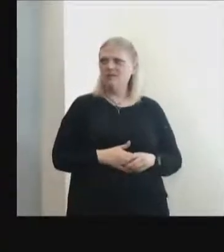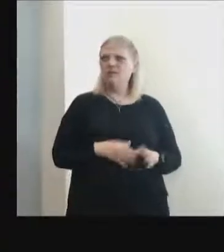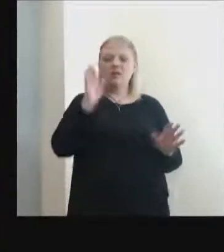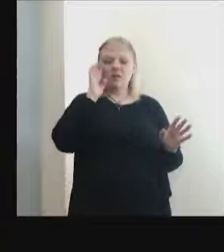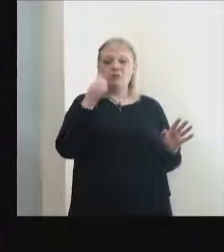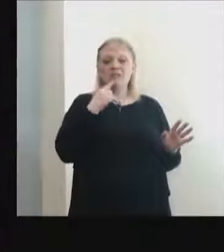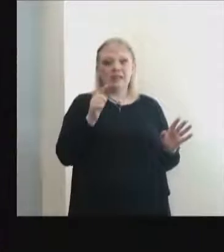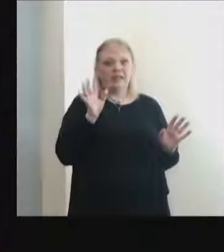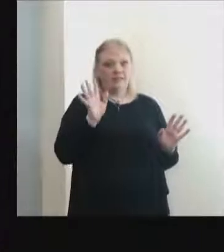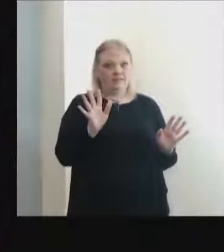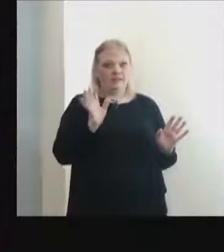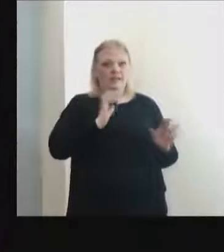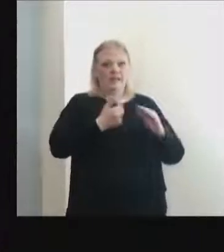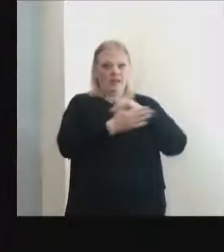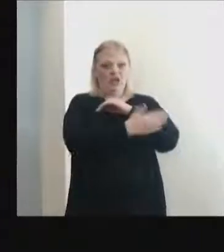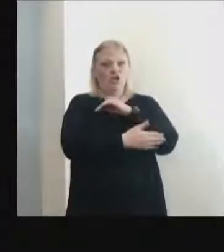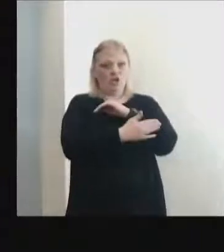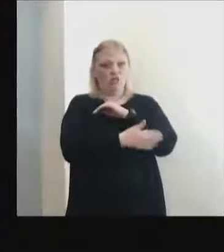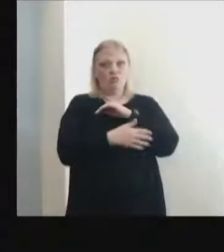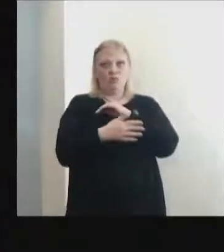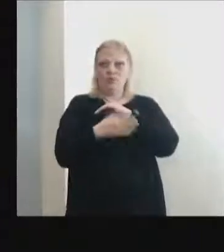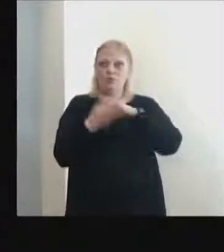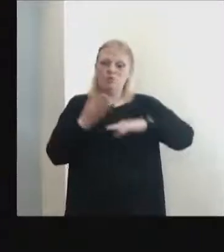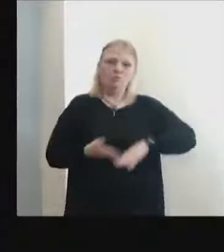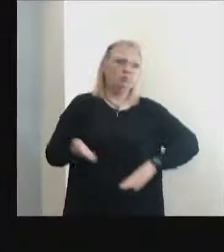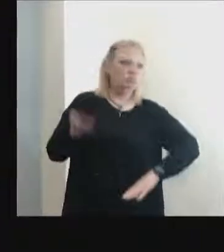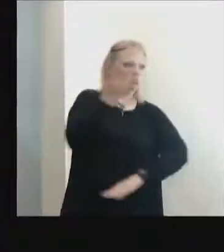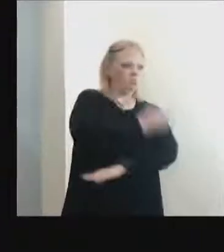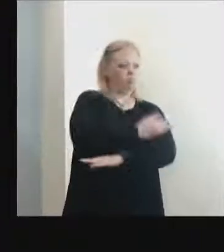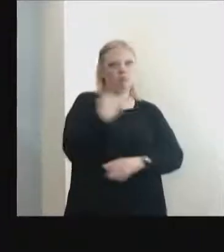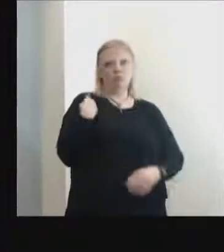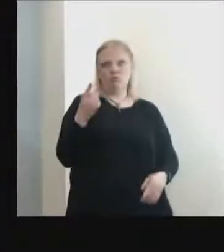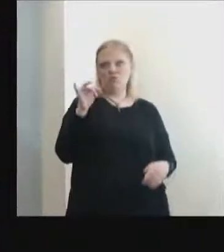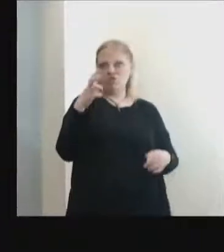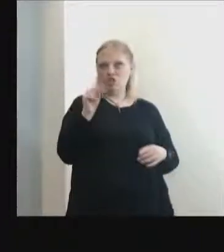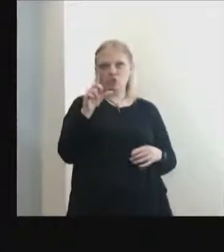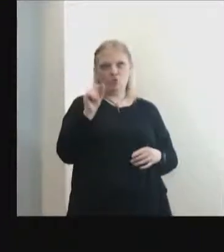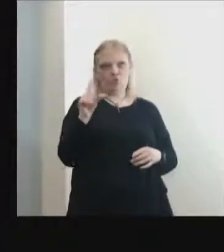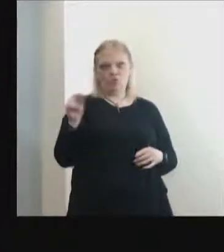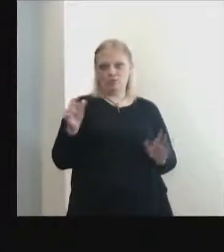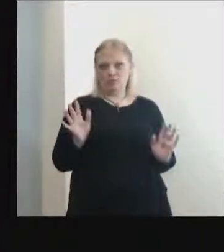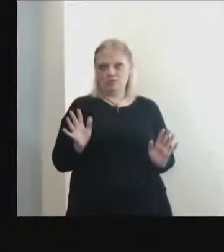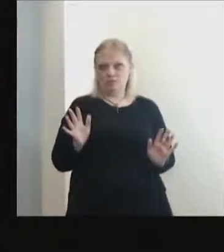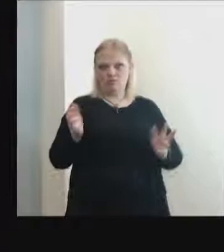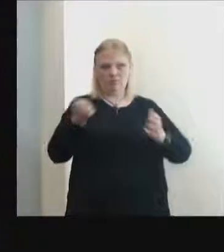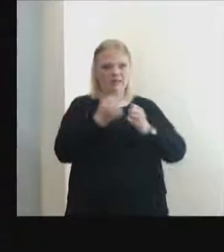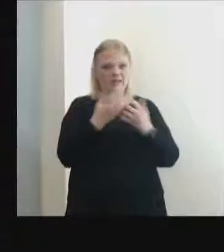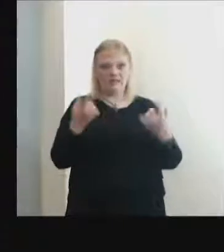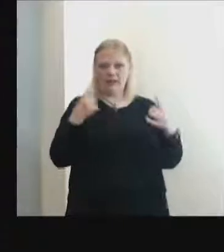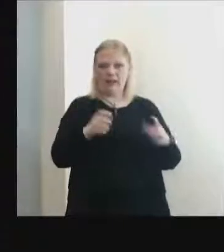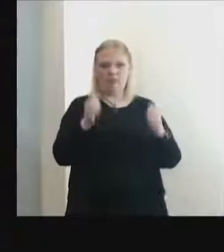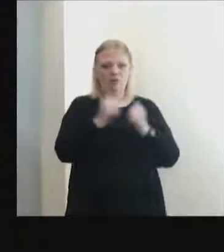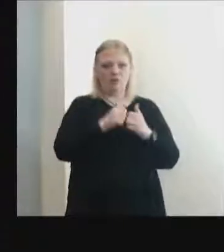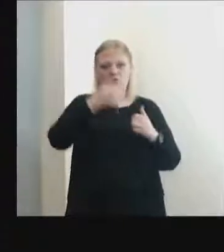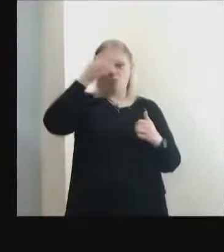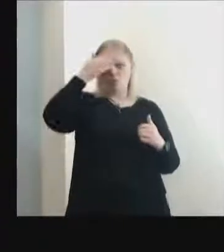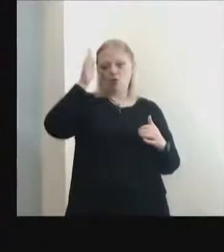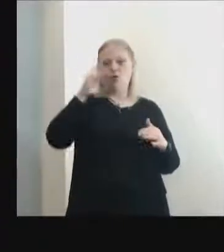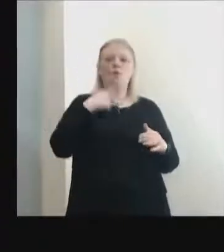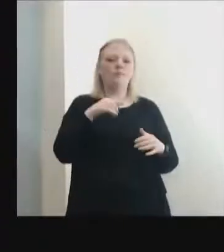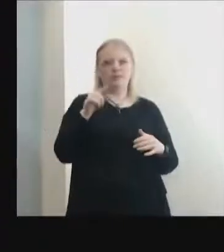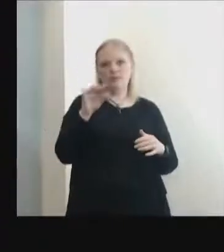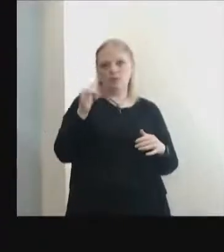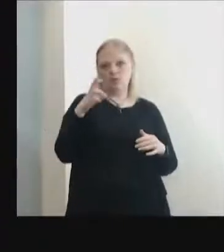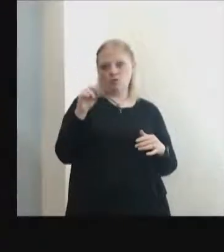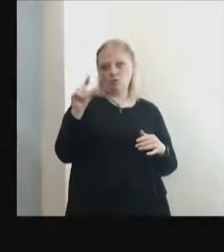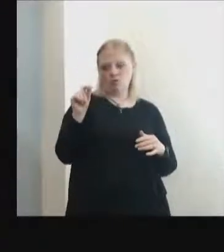this, Michael. Our country has come a long way since January 20th. And everything that happened before with the Trump administration and the way they were